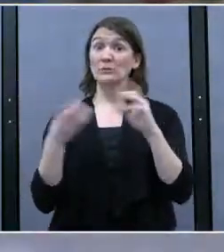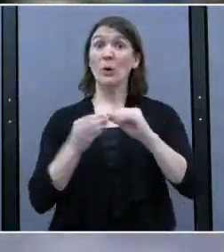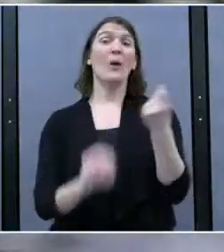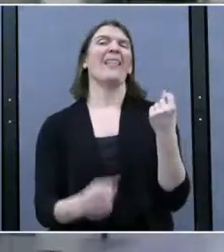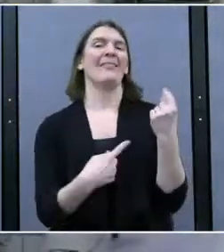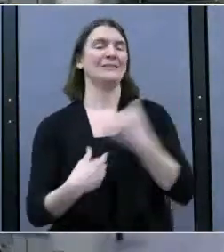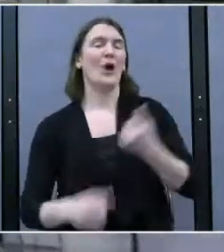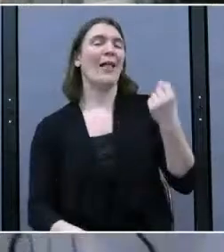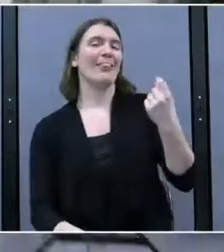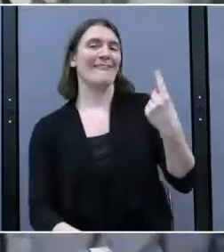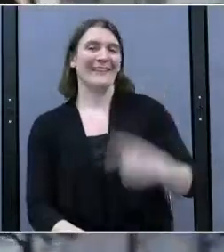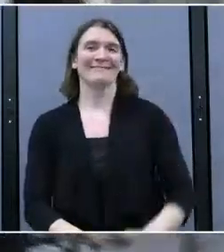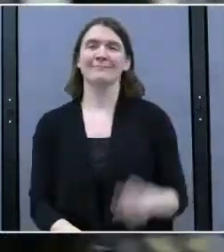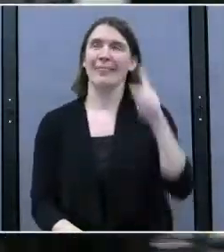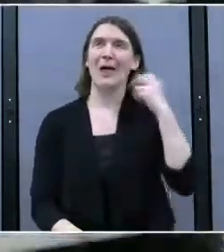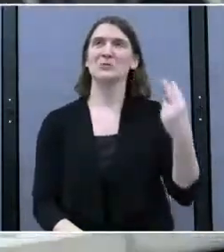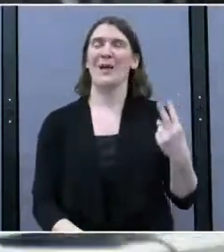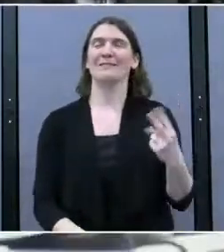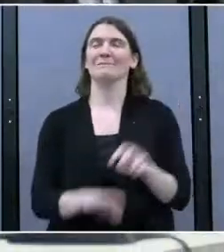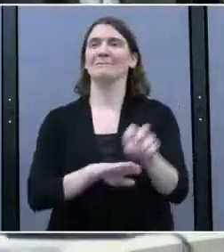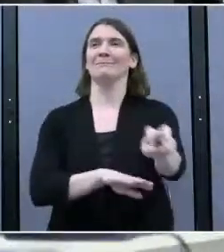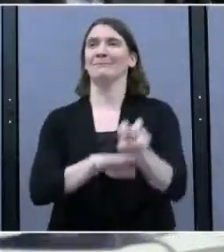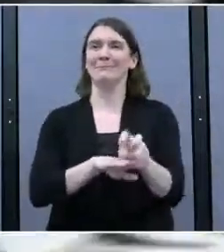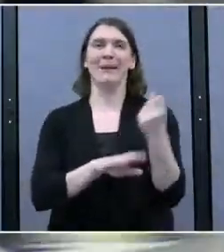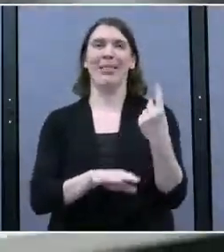11? Carol.